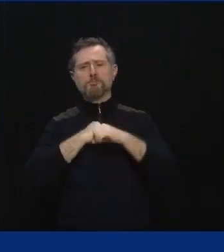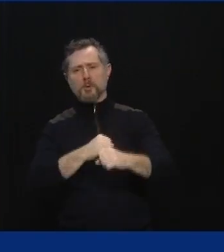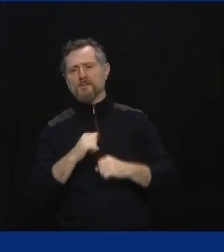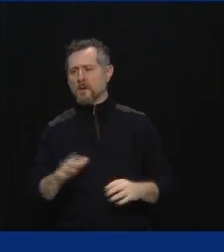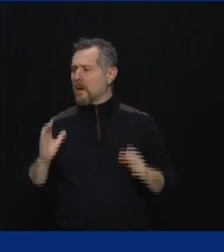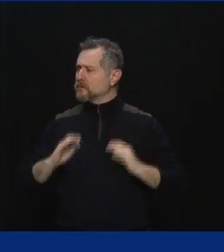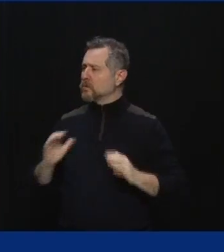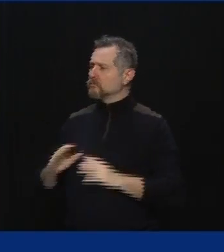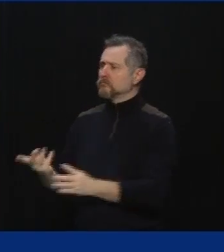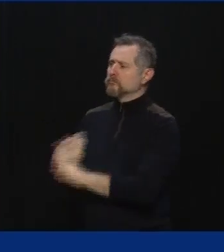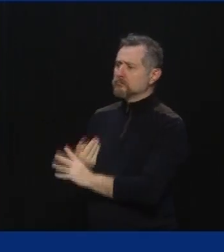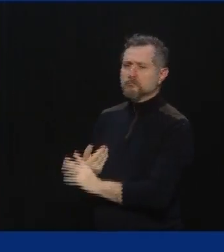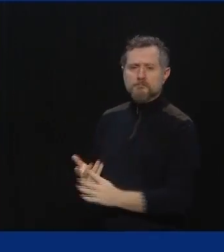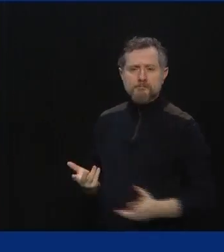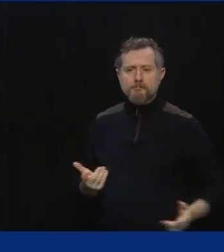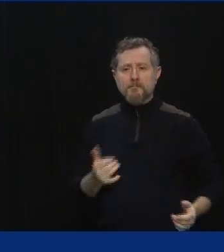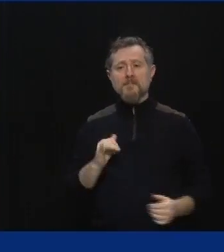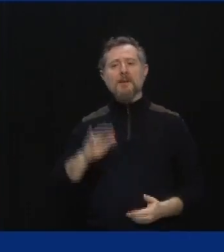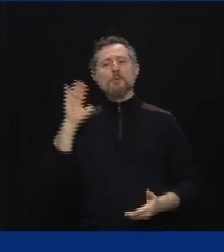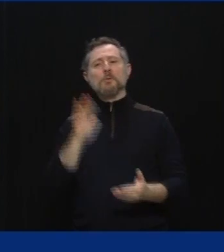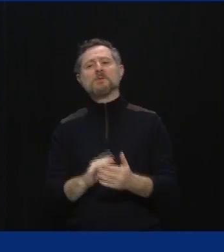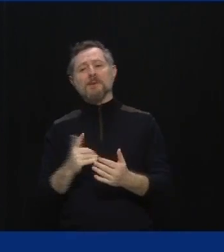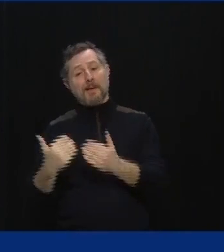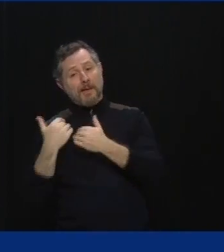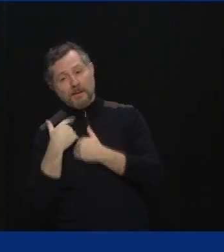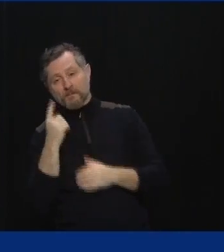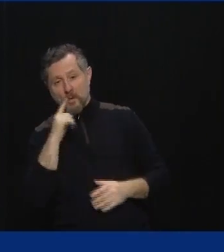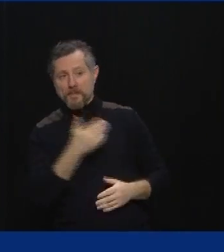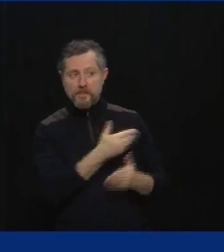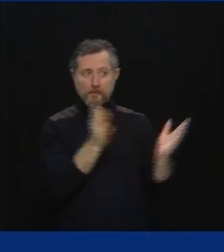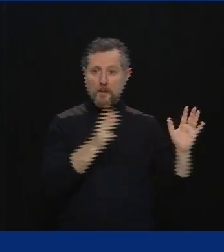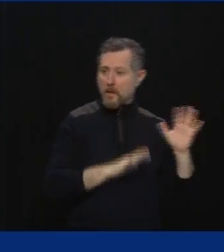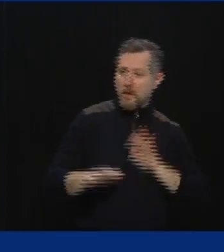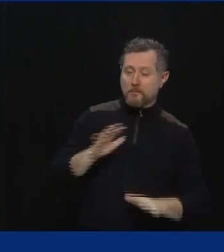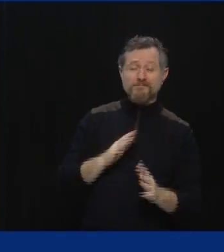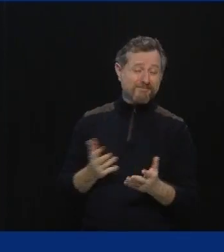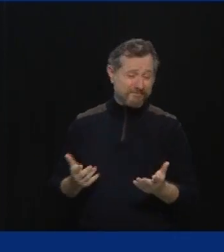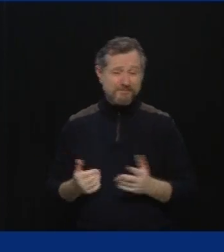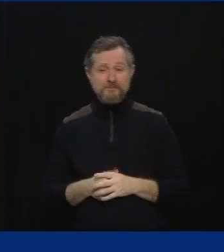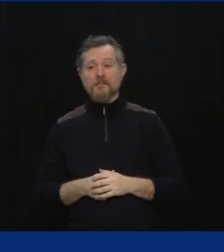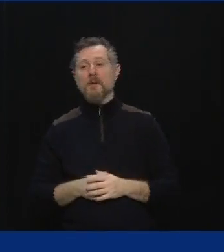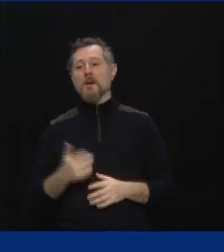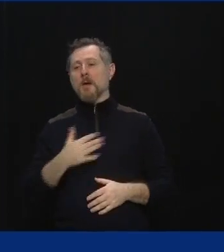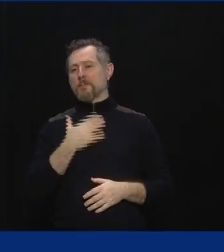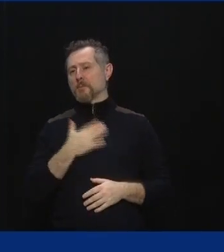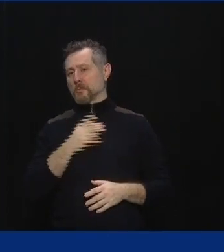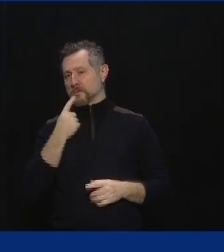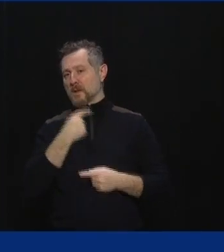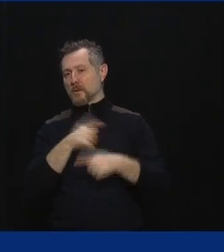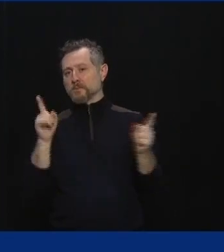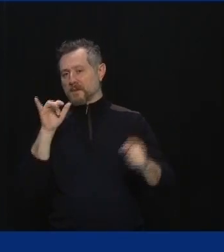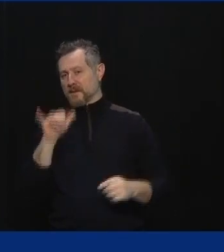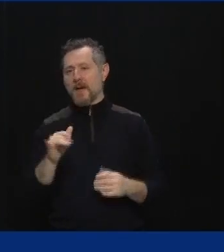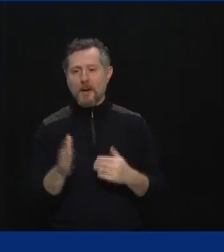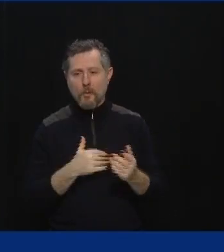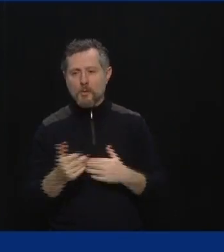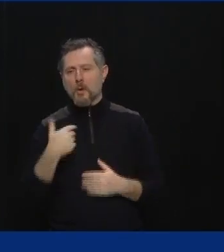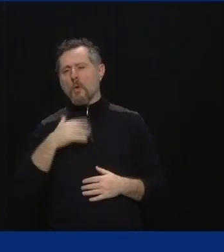customers and take the burden off of them as being the heavies in that sense, and they're glad that they can do this. So we'll have to